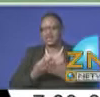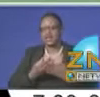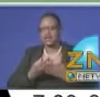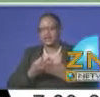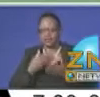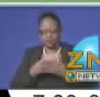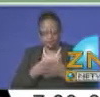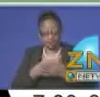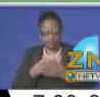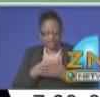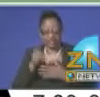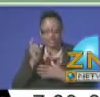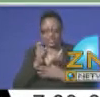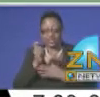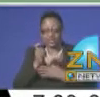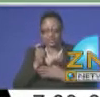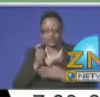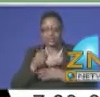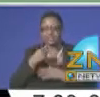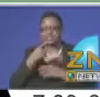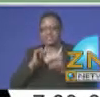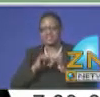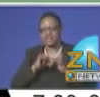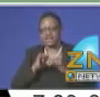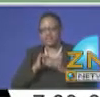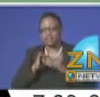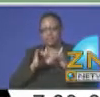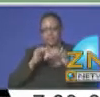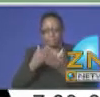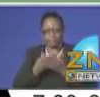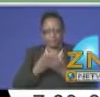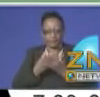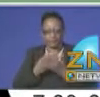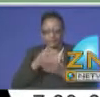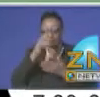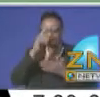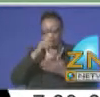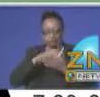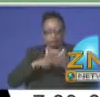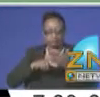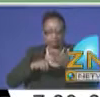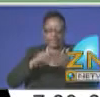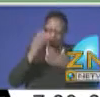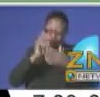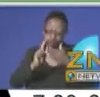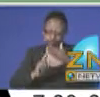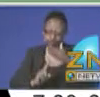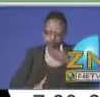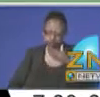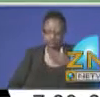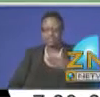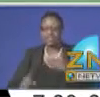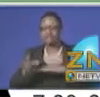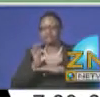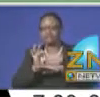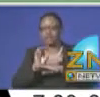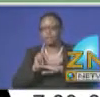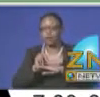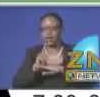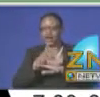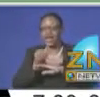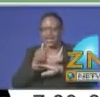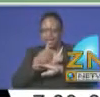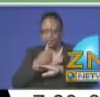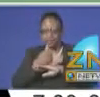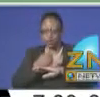the devastating effects of Hurricane Dorian. Its revenues were slashed by more than $8 million, particularly as Freeport and Abaco are key, highly